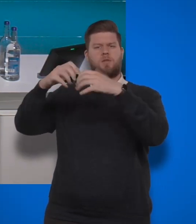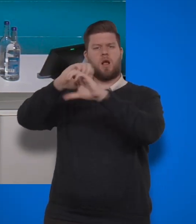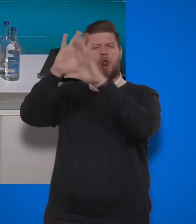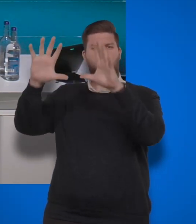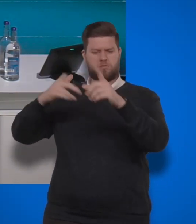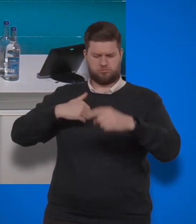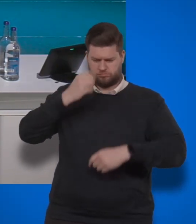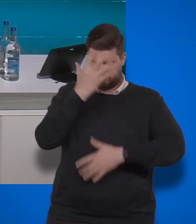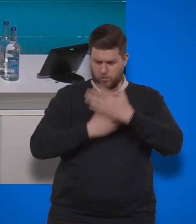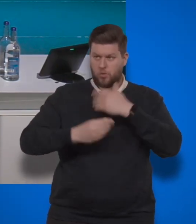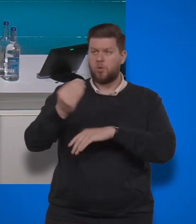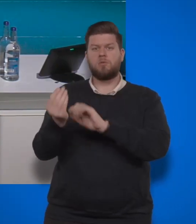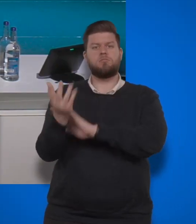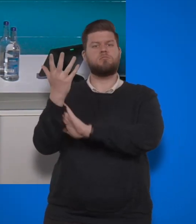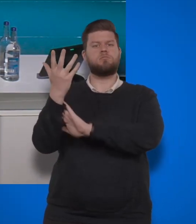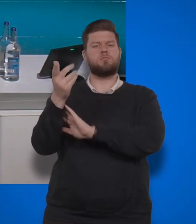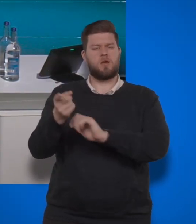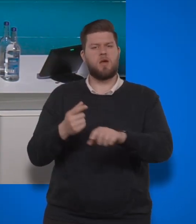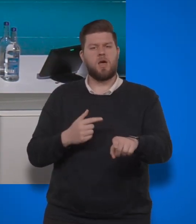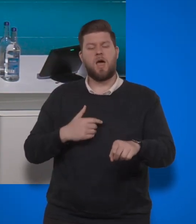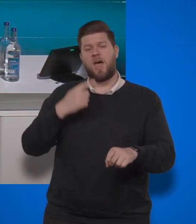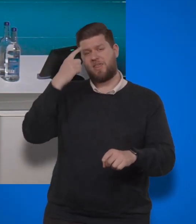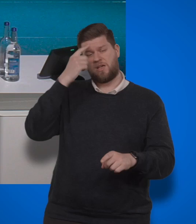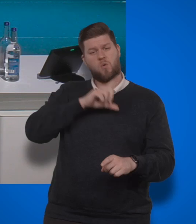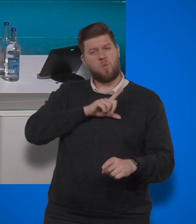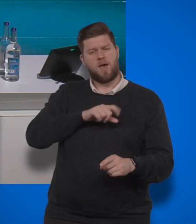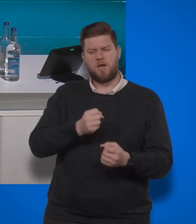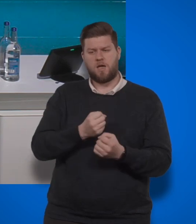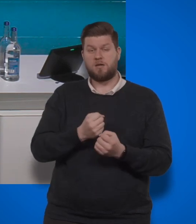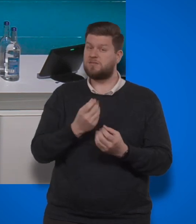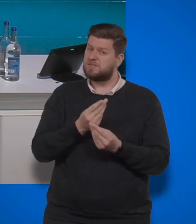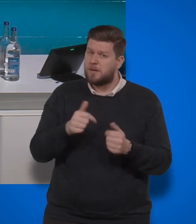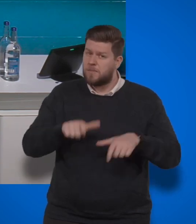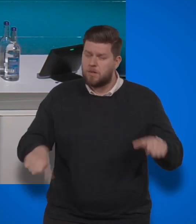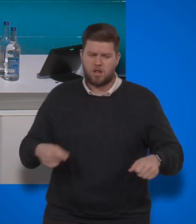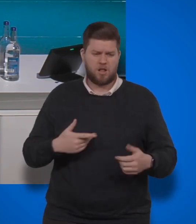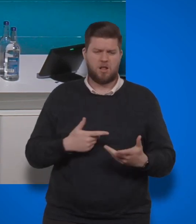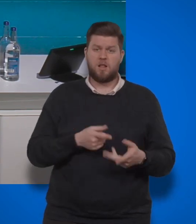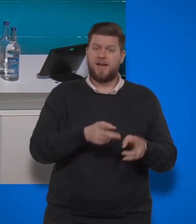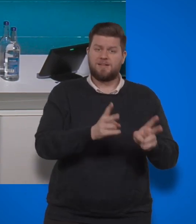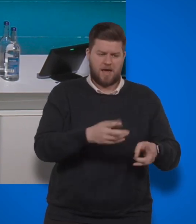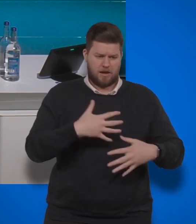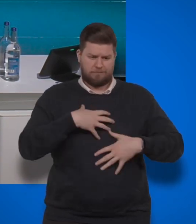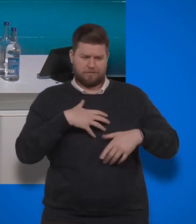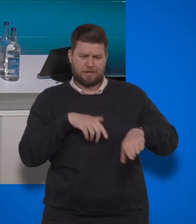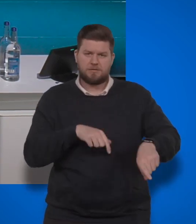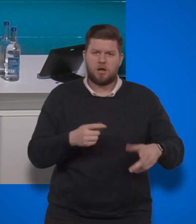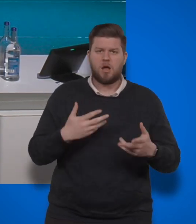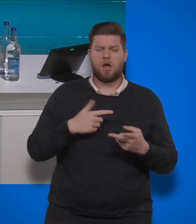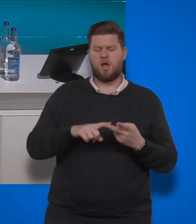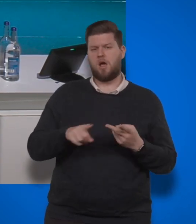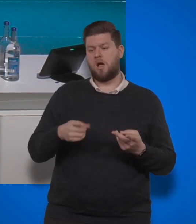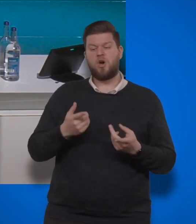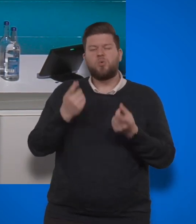I think there's two things. One, maybe people are now frightened of dying, and I still think they don't understand what consciousness is,